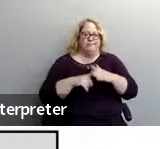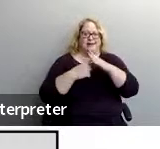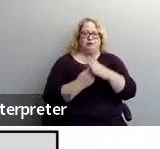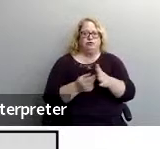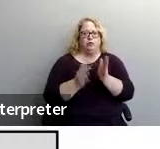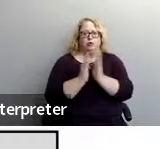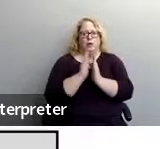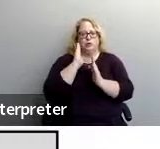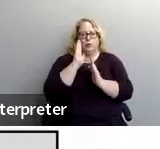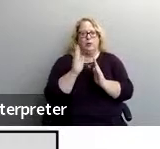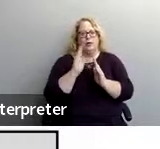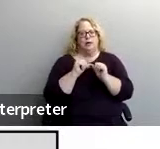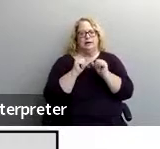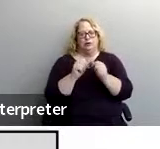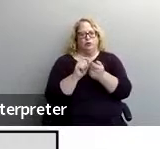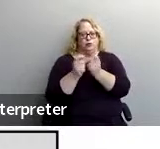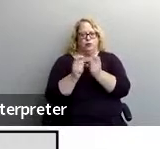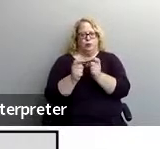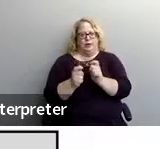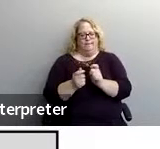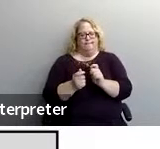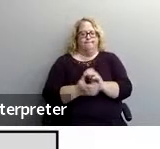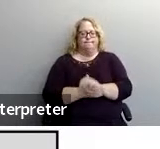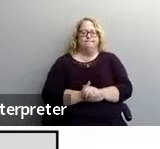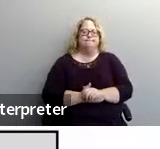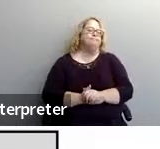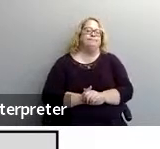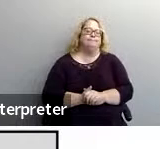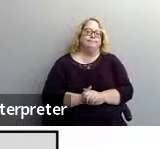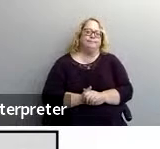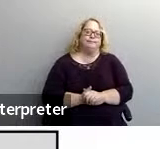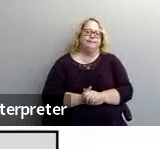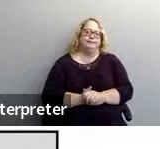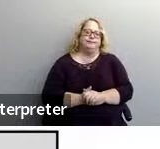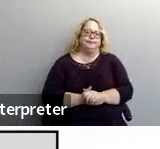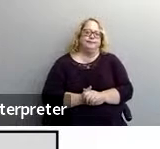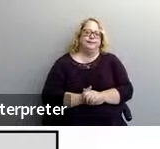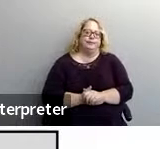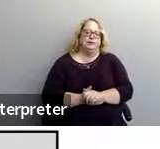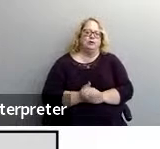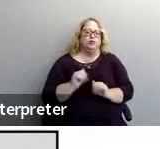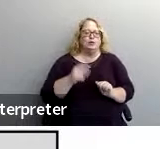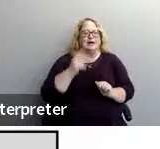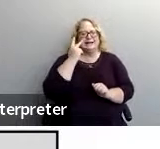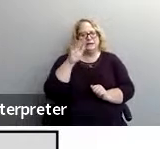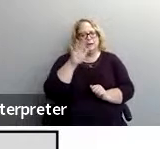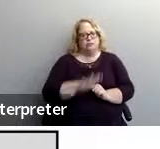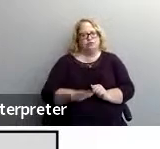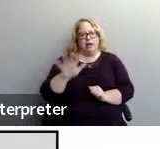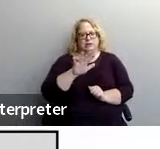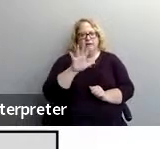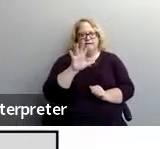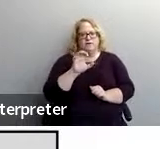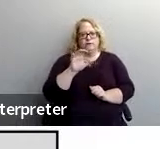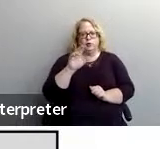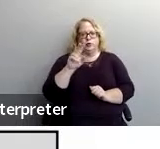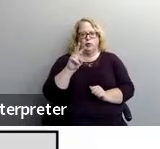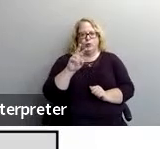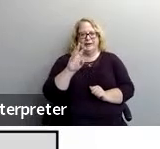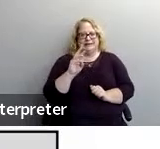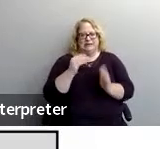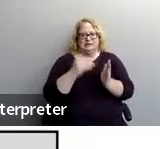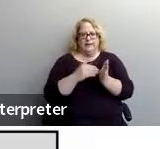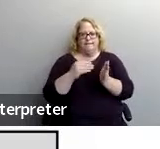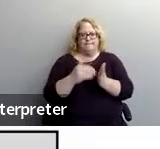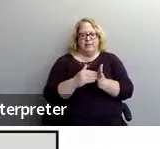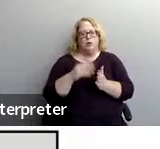requests. We'll continue to tweak those as we move further into the spring. So you can see approximately $526 million. We